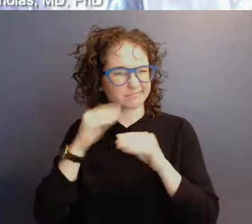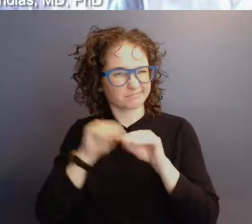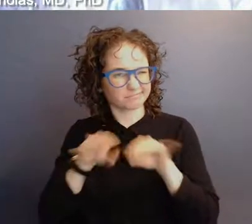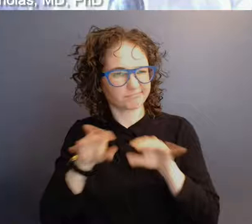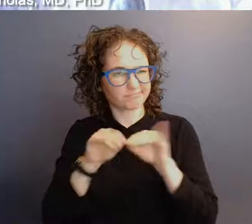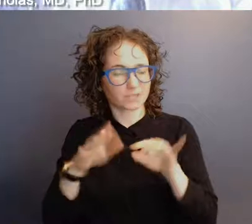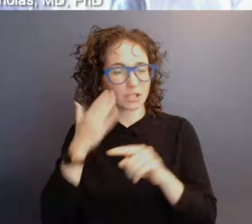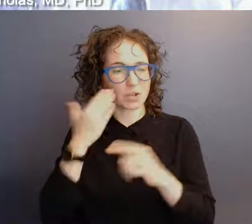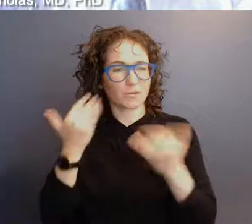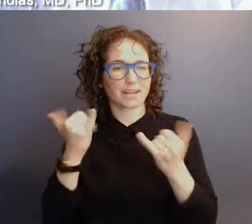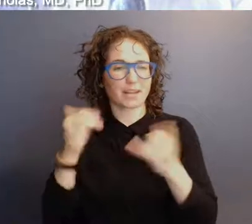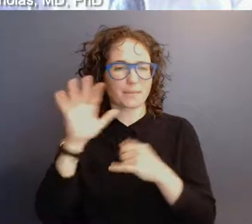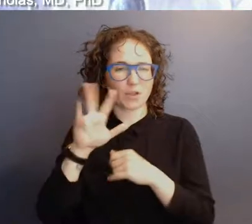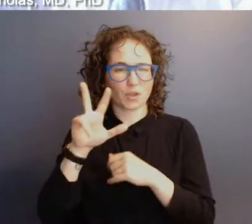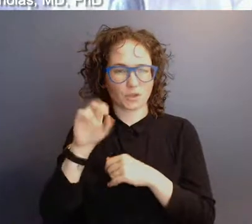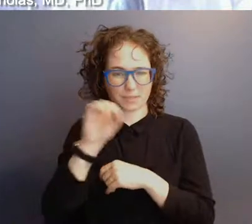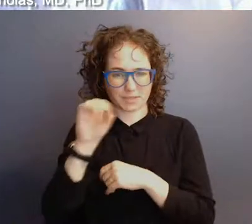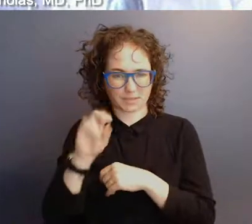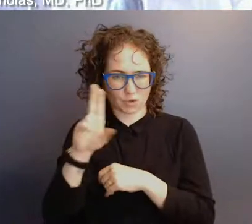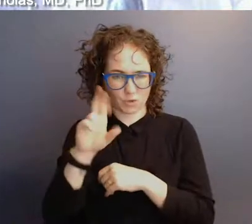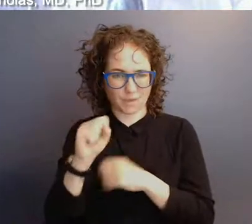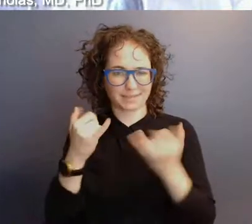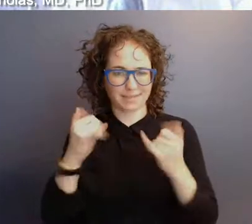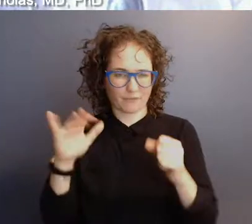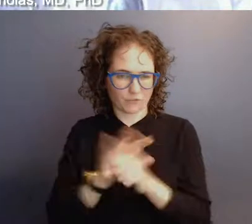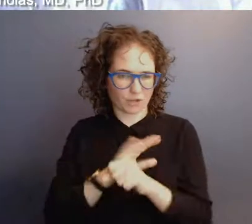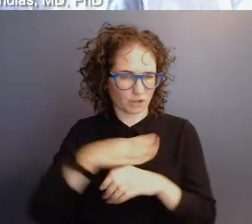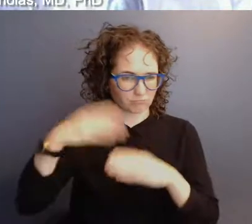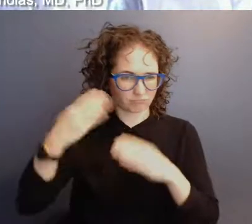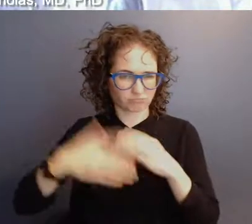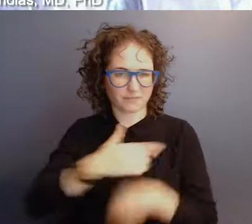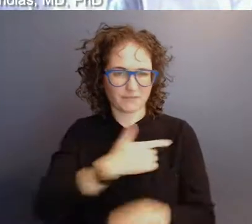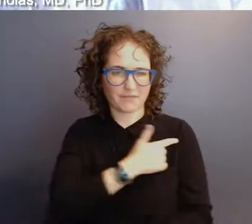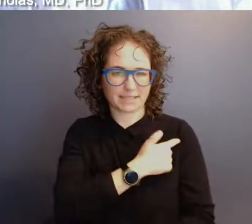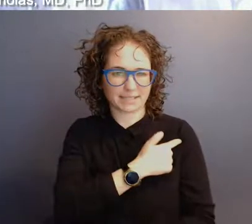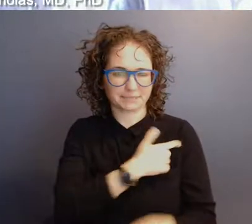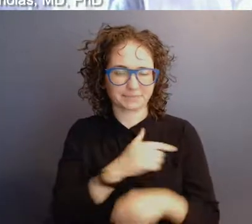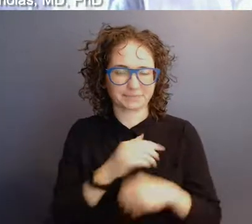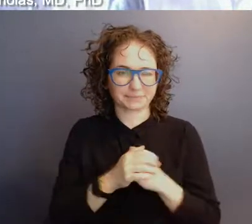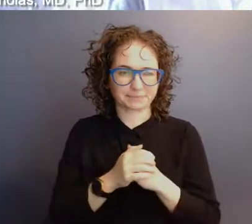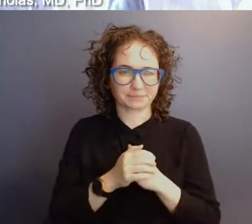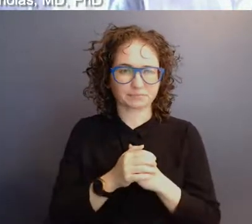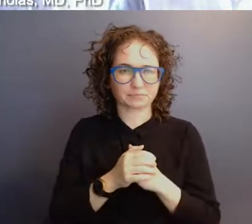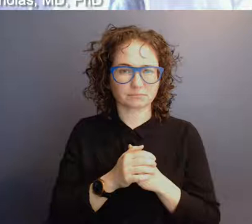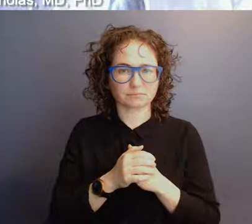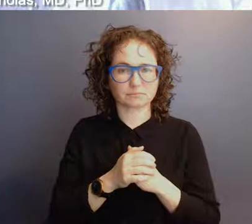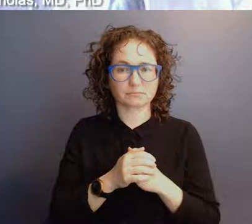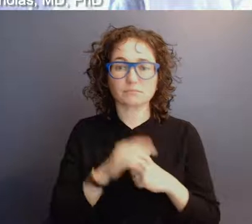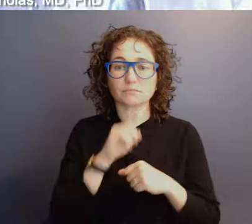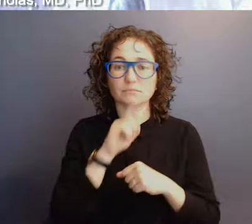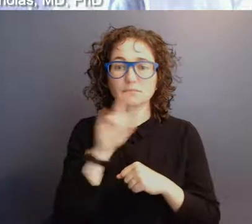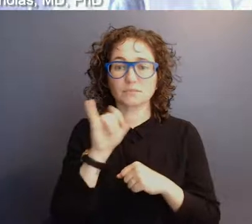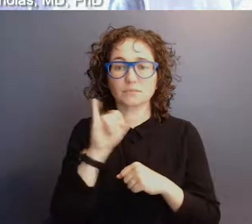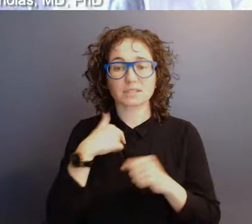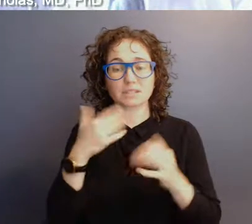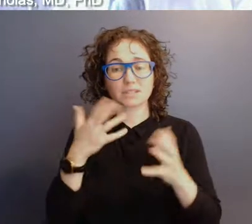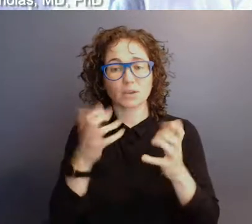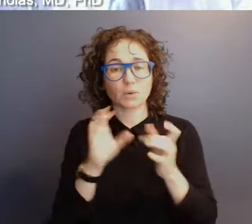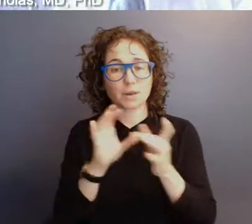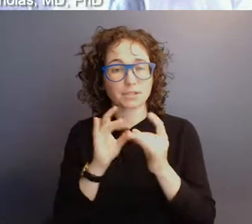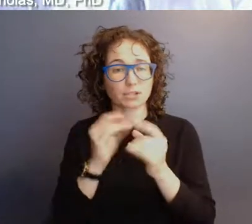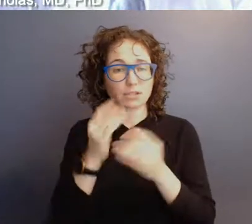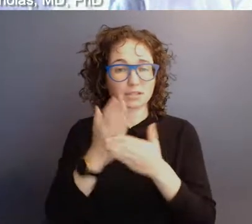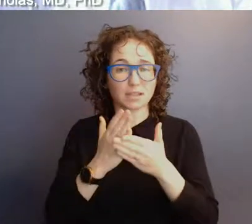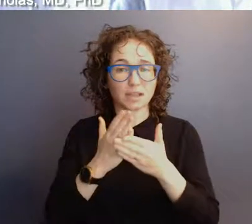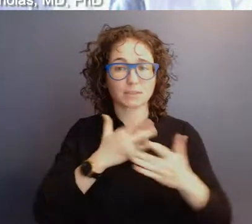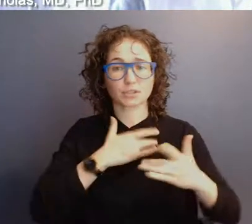of the United States being fully vaccinated. I did want to start off with concerns that people have raised